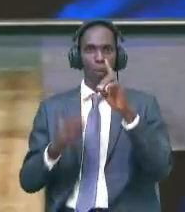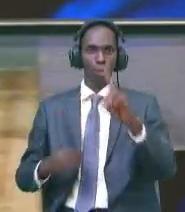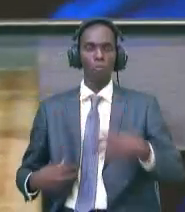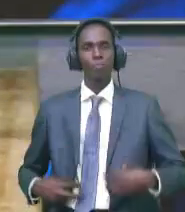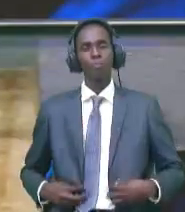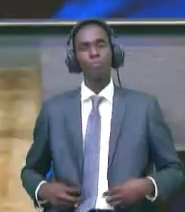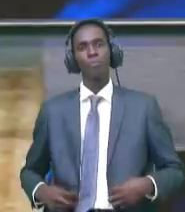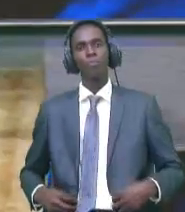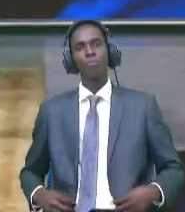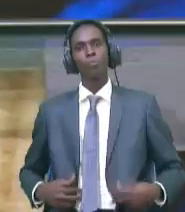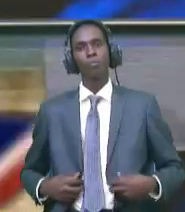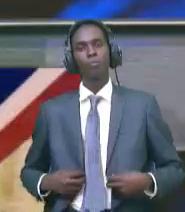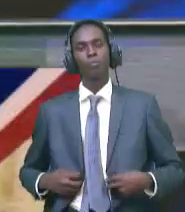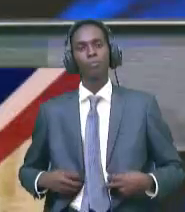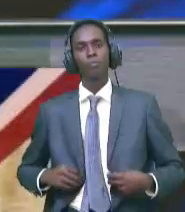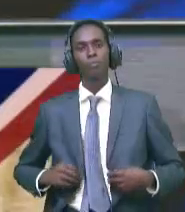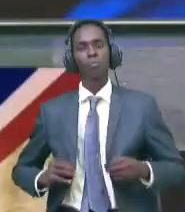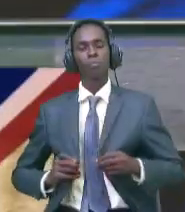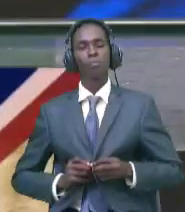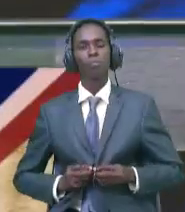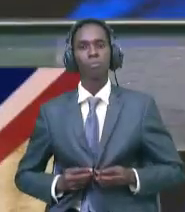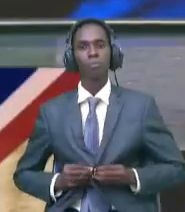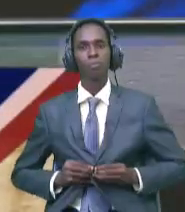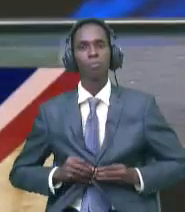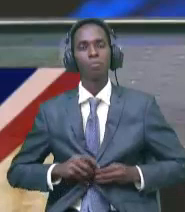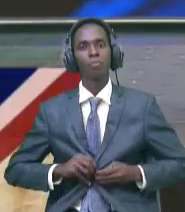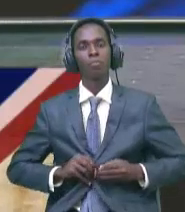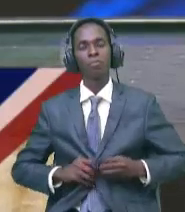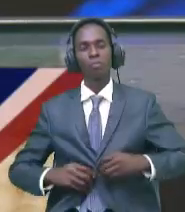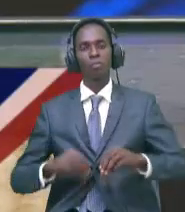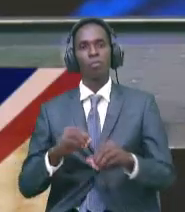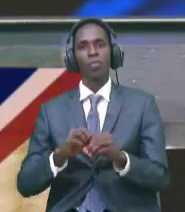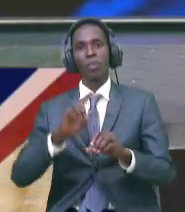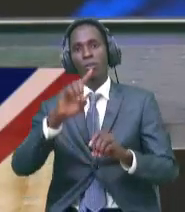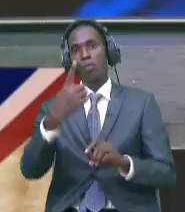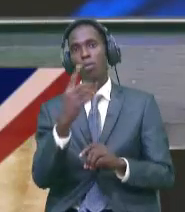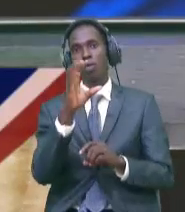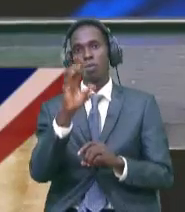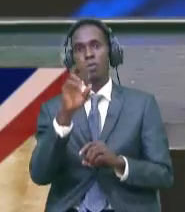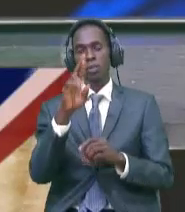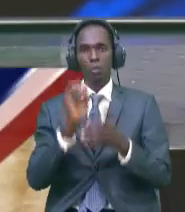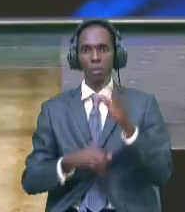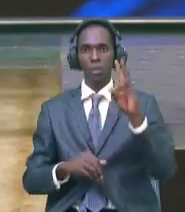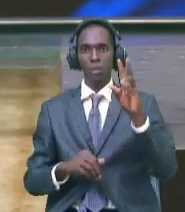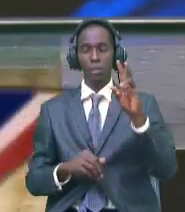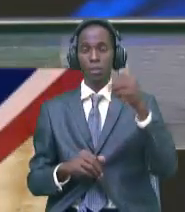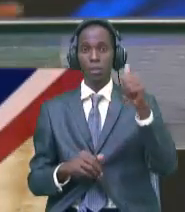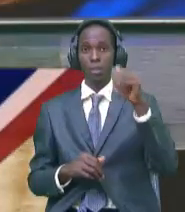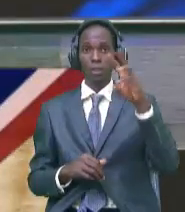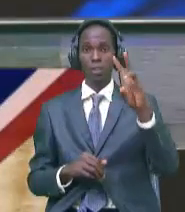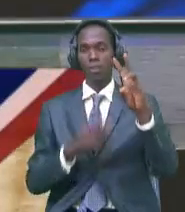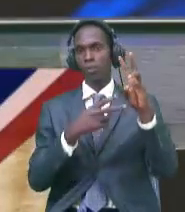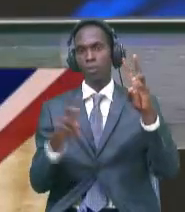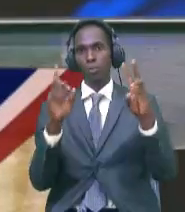reading from 1 Corinthians chapter 16, verse 1. Now, concerning the collection for